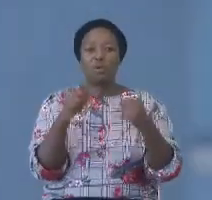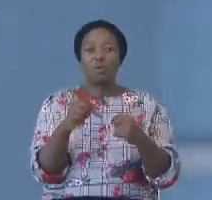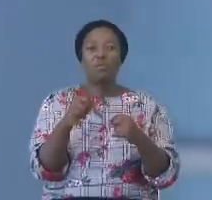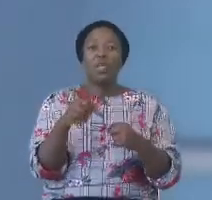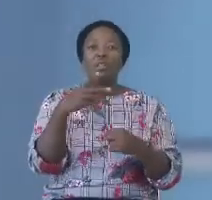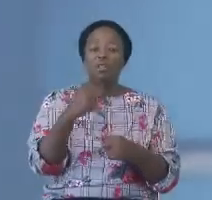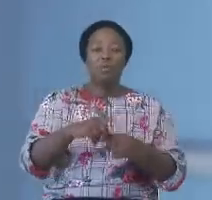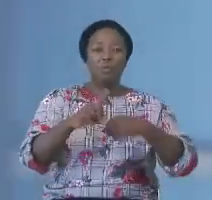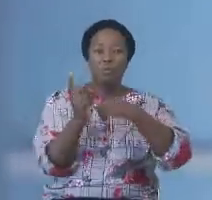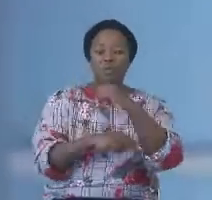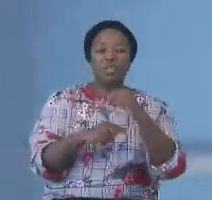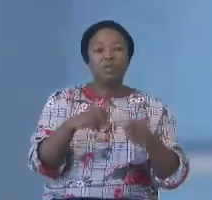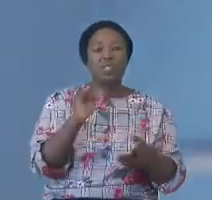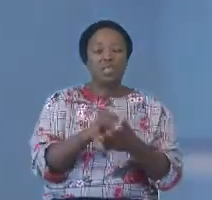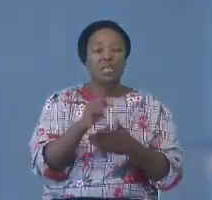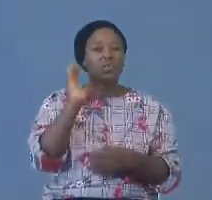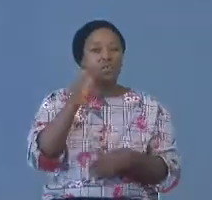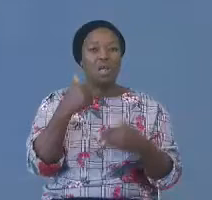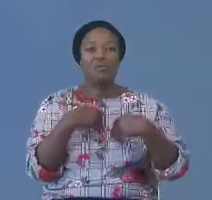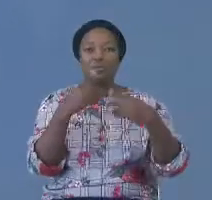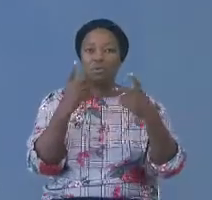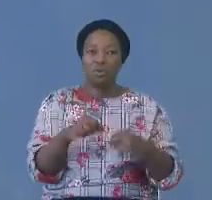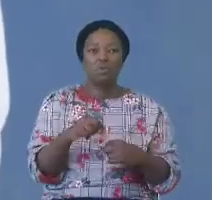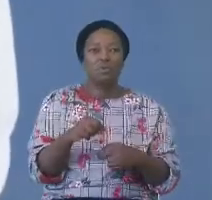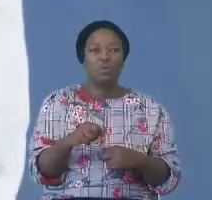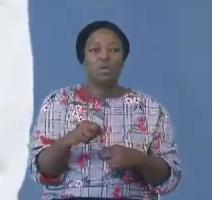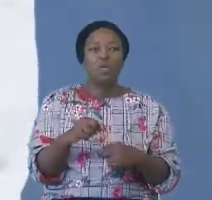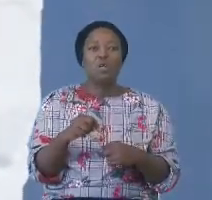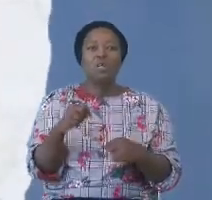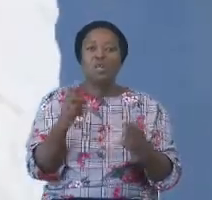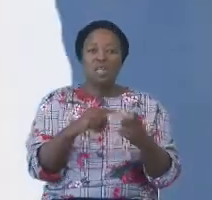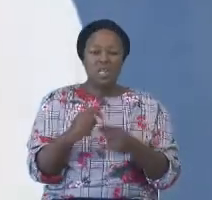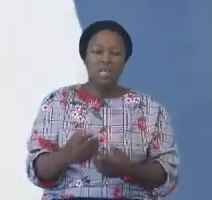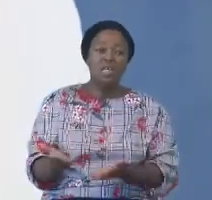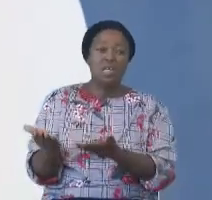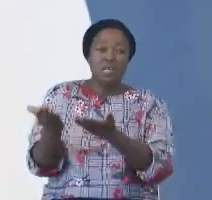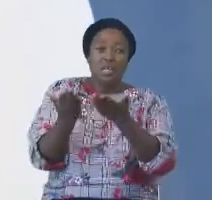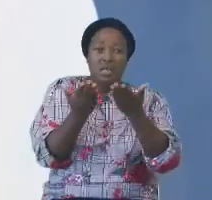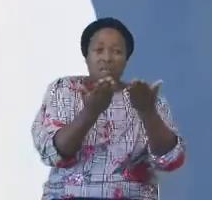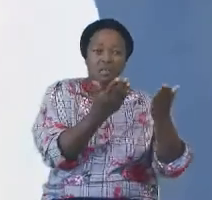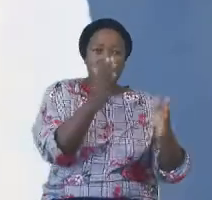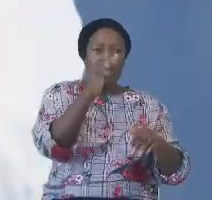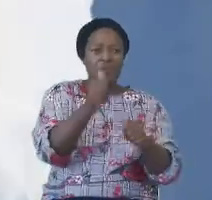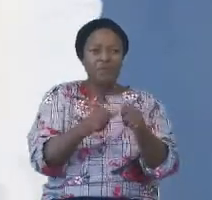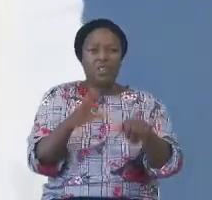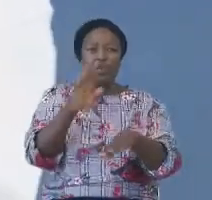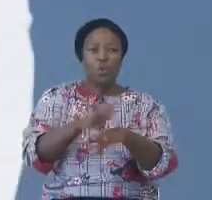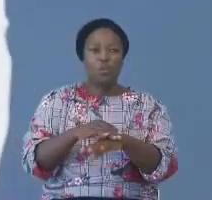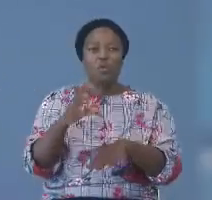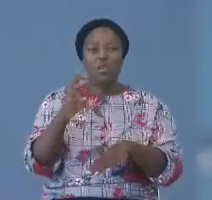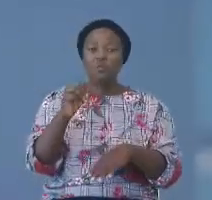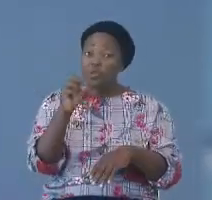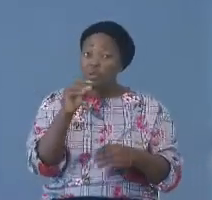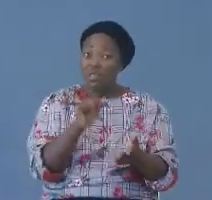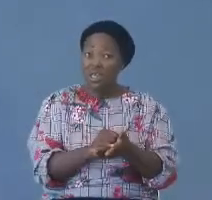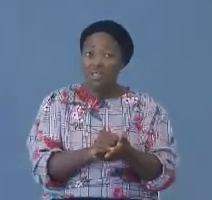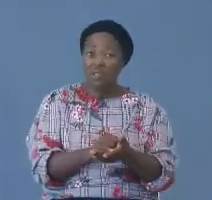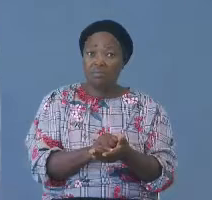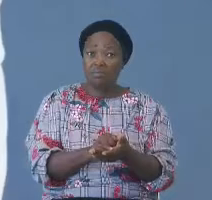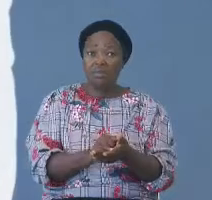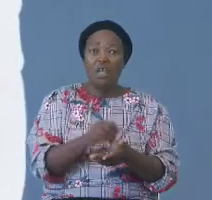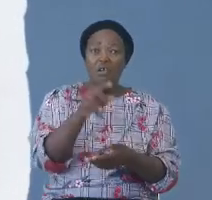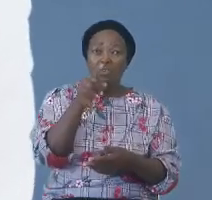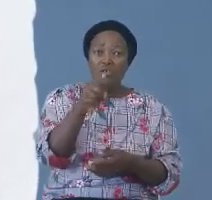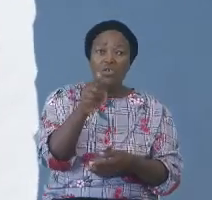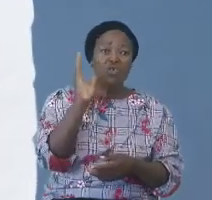that should have come the shame that should have come the punishment that should have come he got